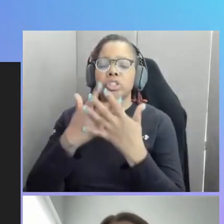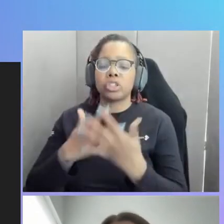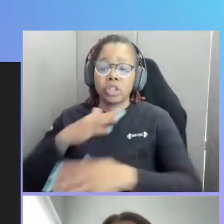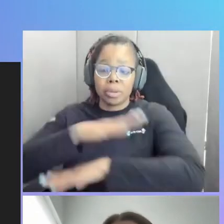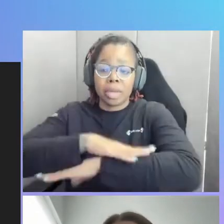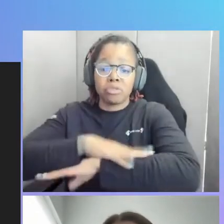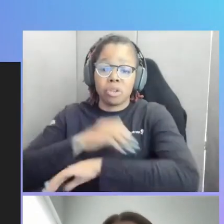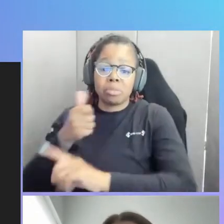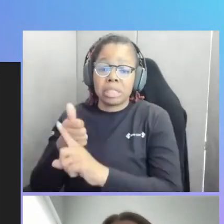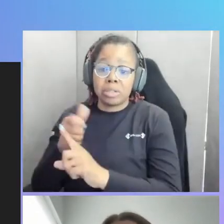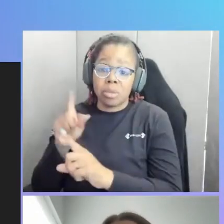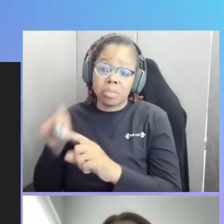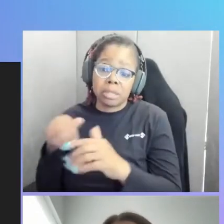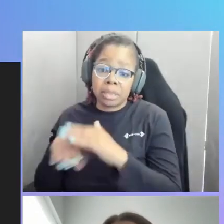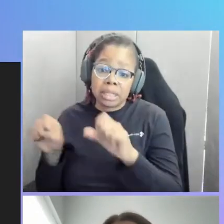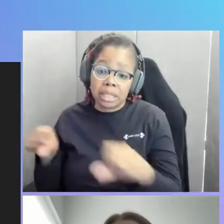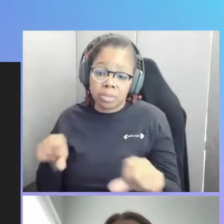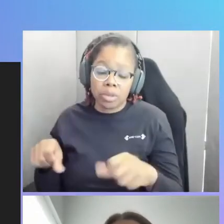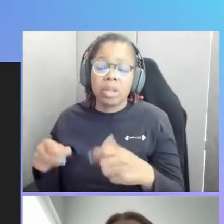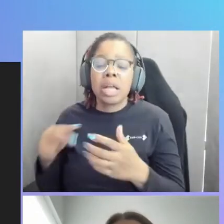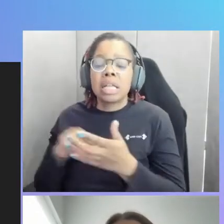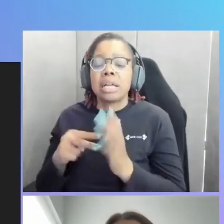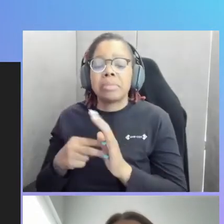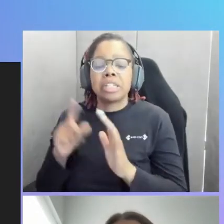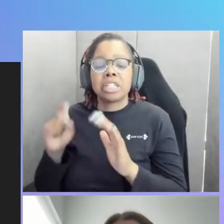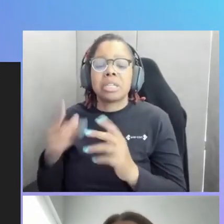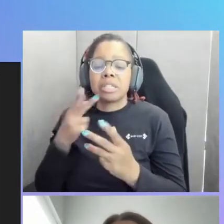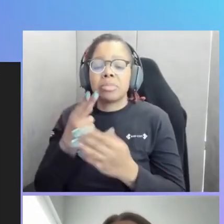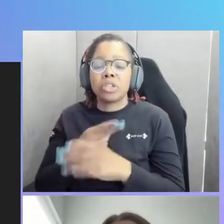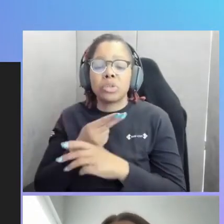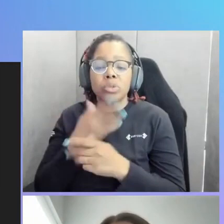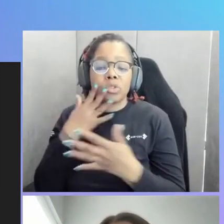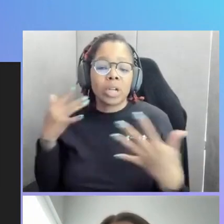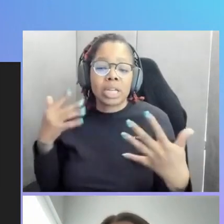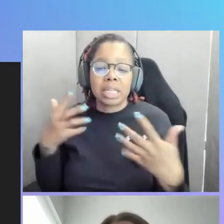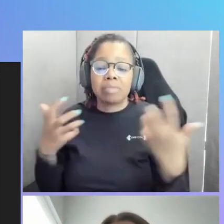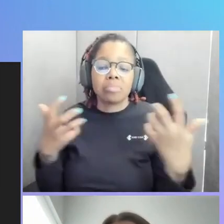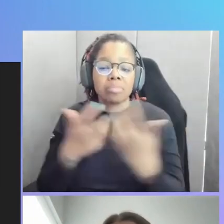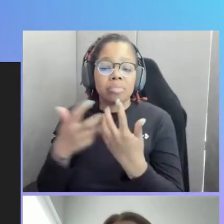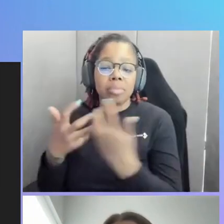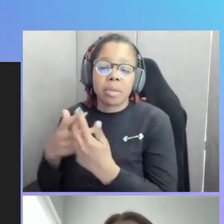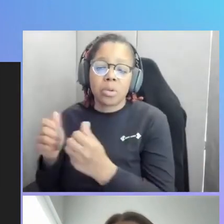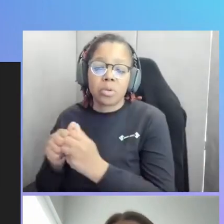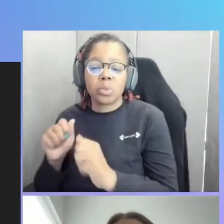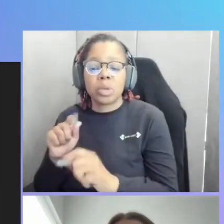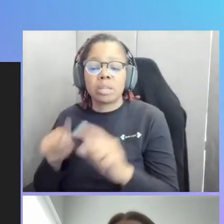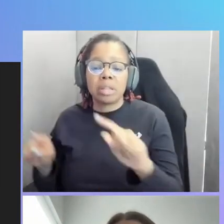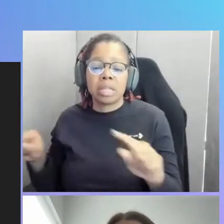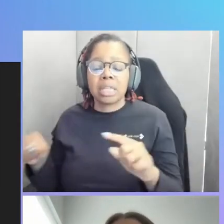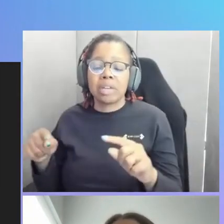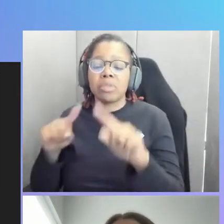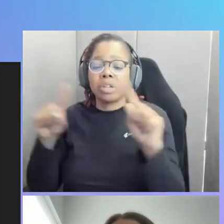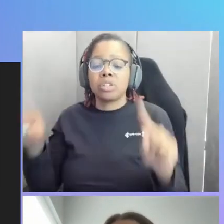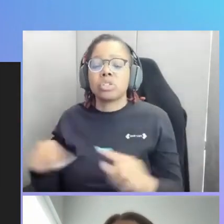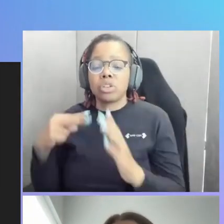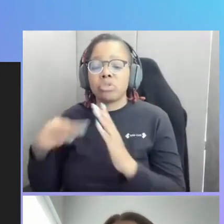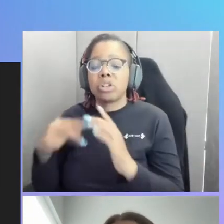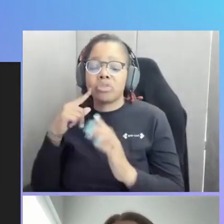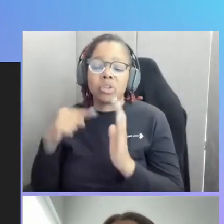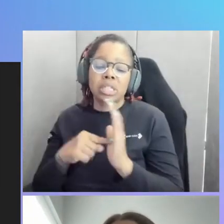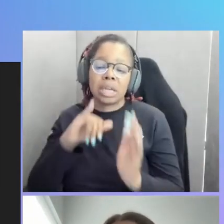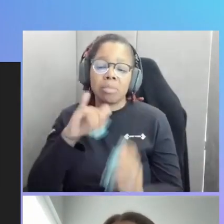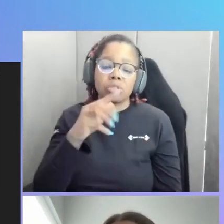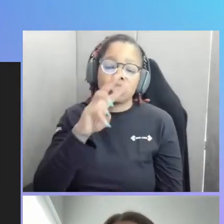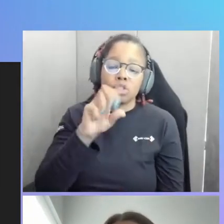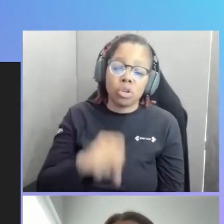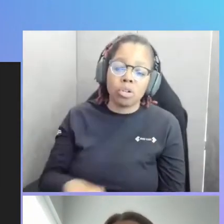itself must be accessible. This means that it must be user-friendly and compatible with different screen readers like JAWS, Google